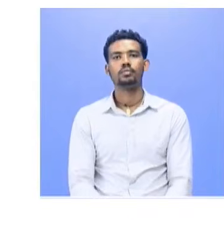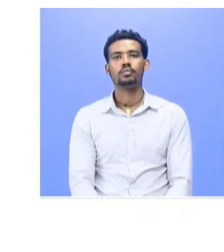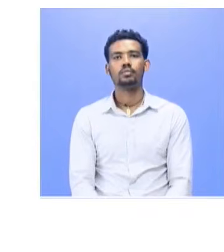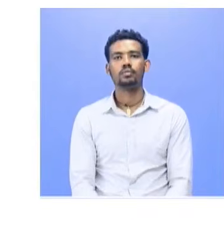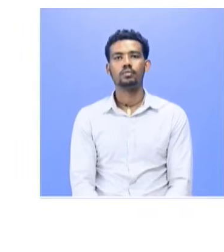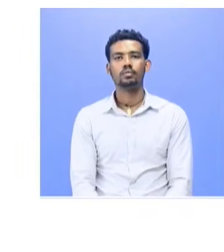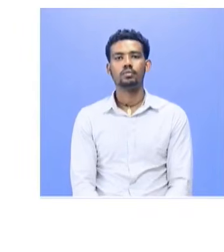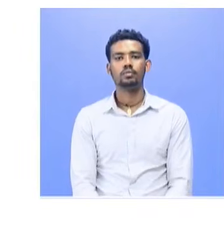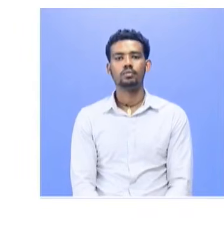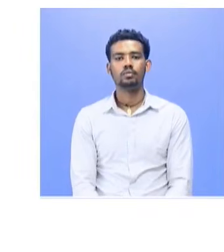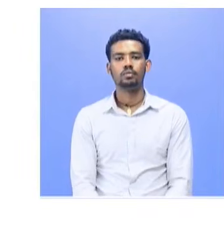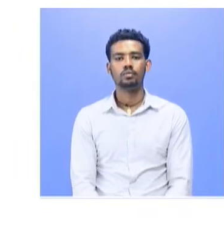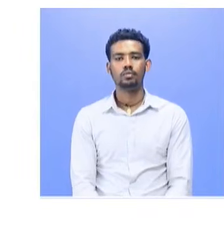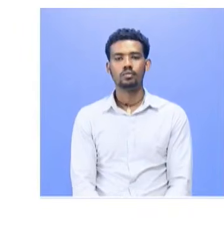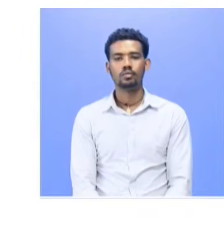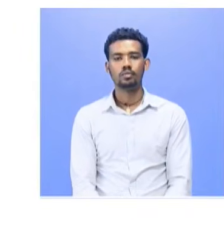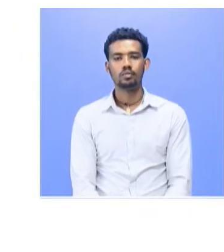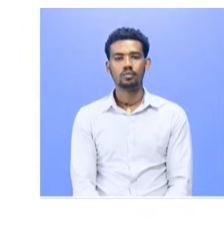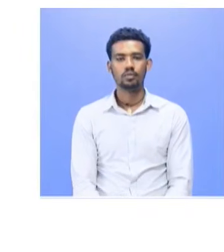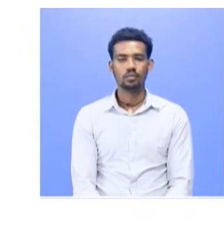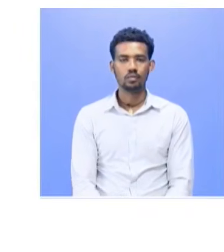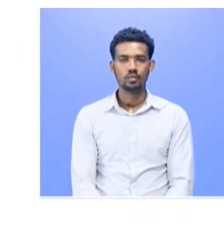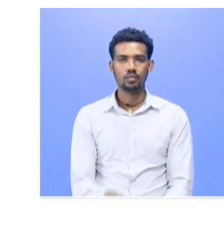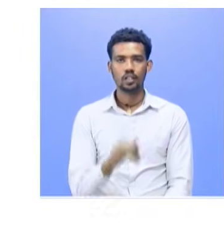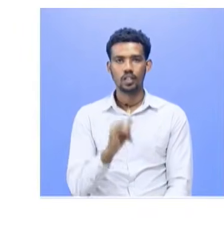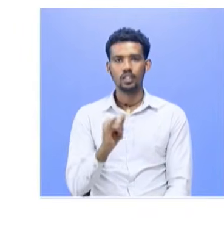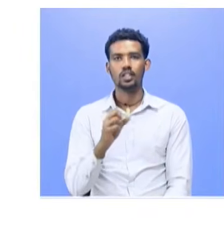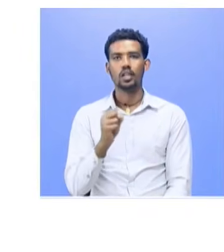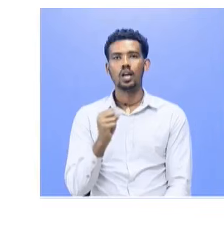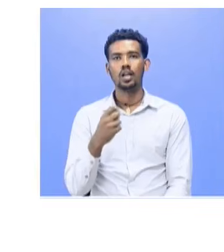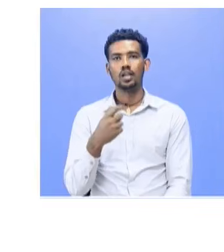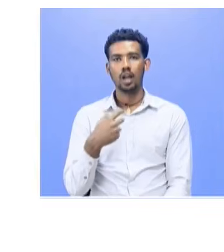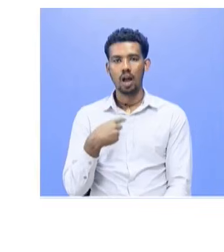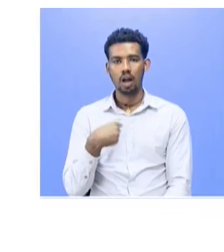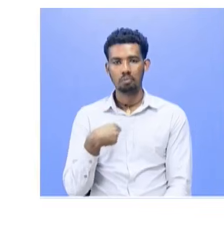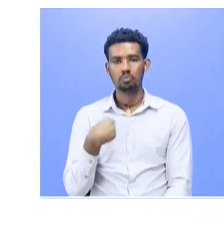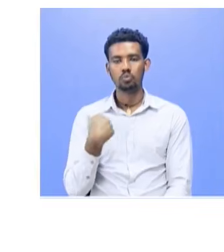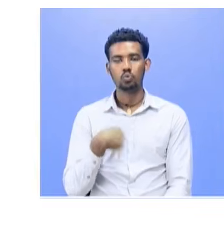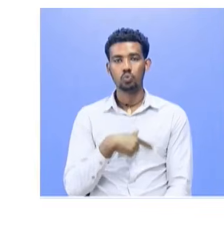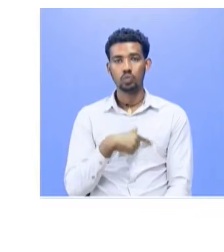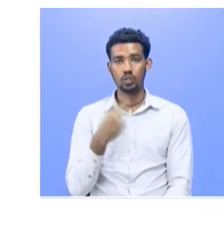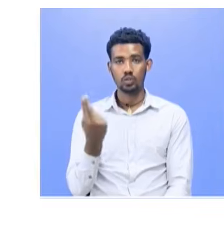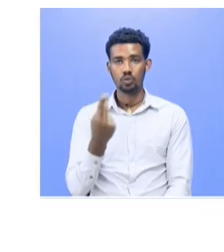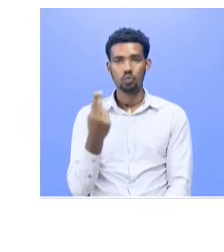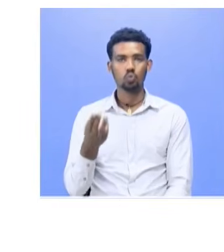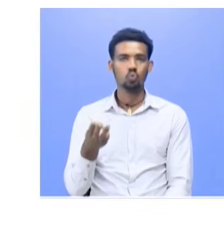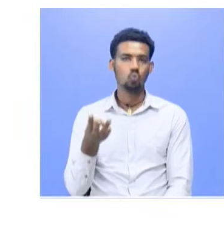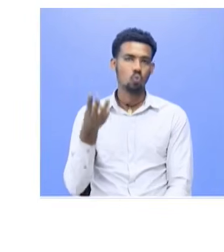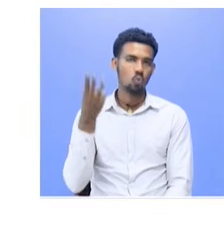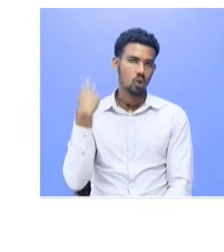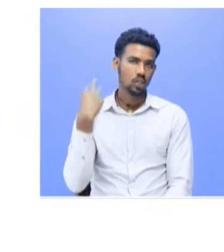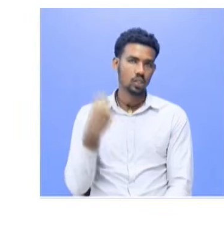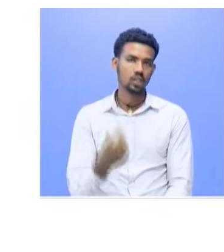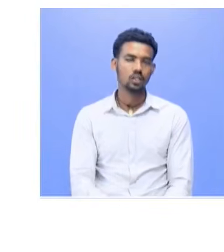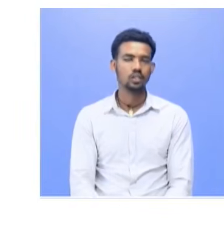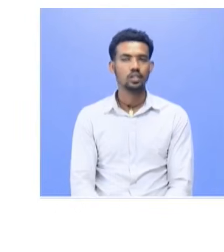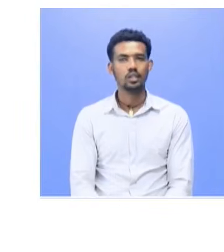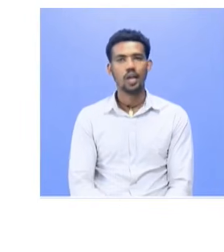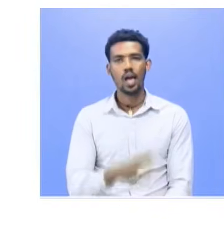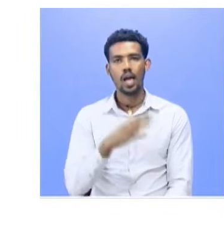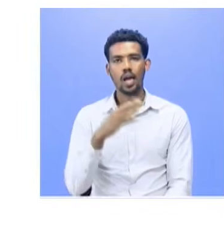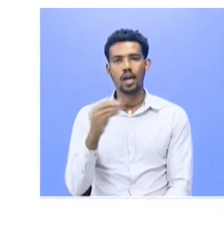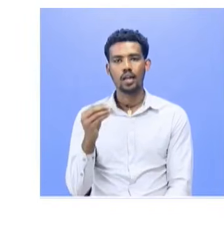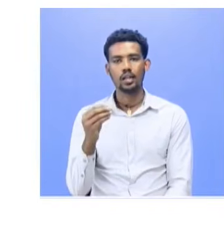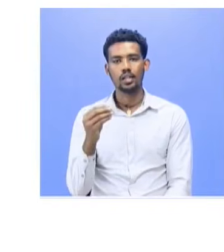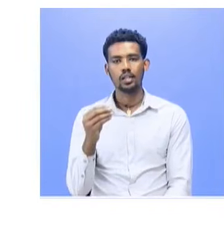are, and also we can use was and